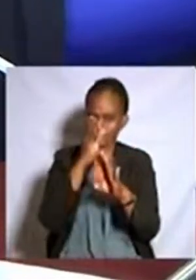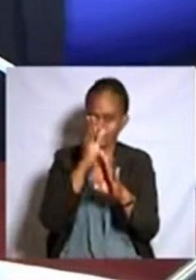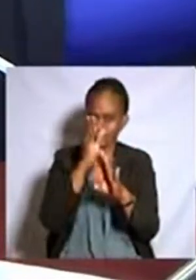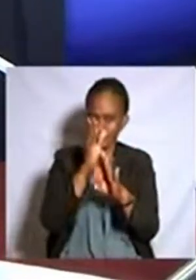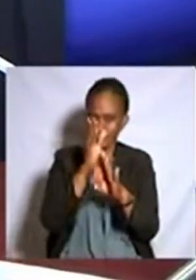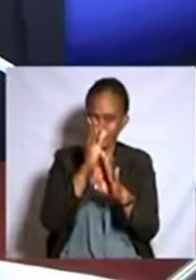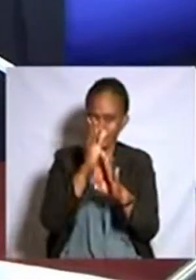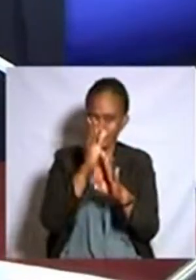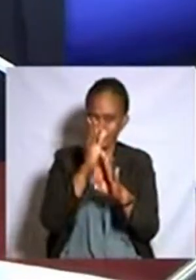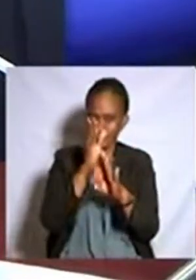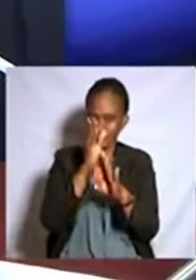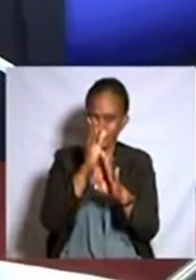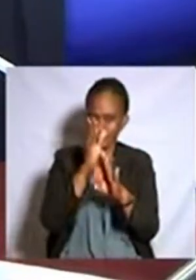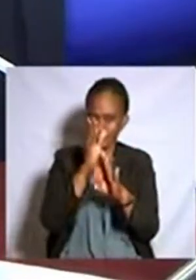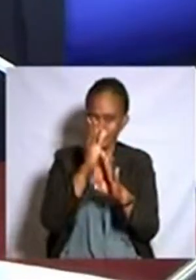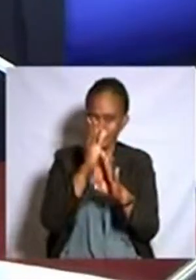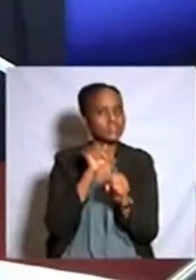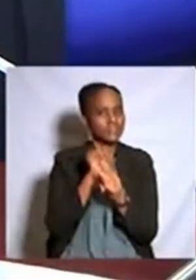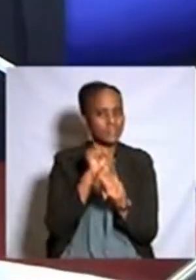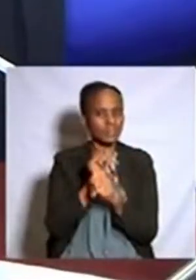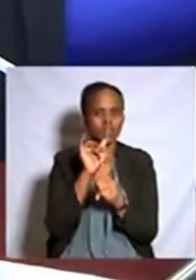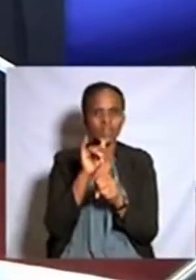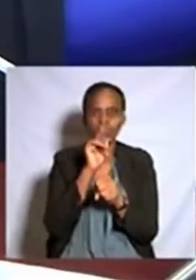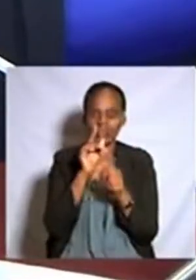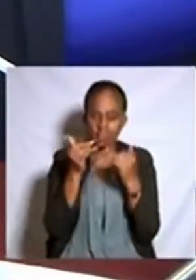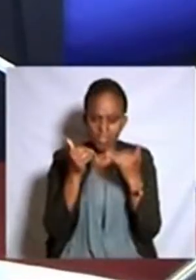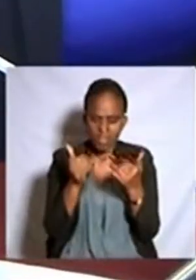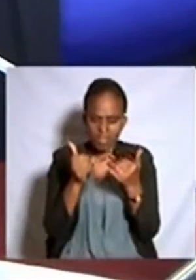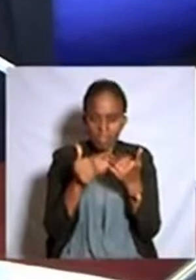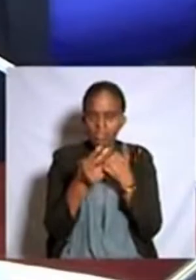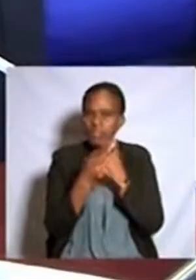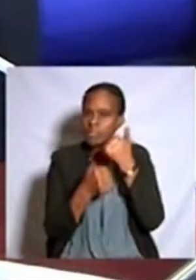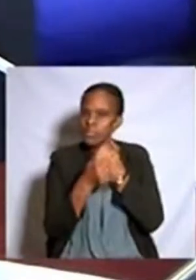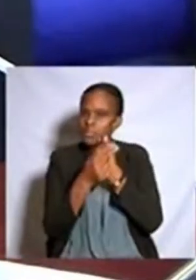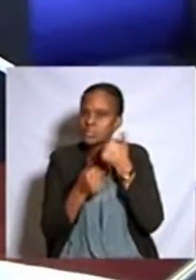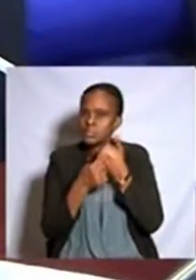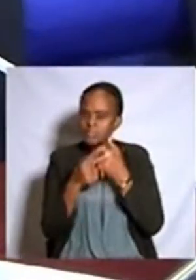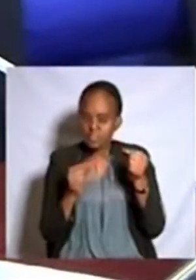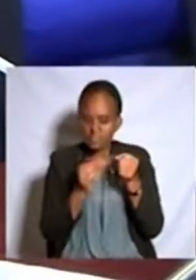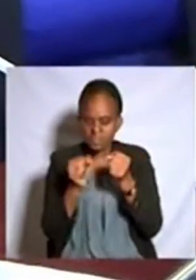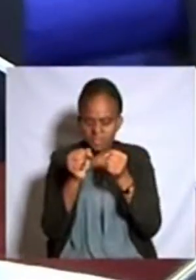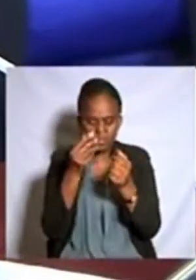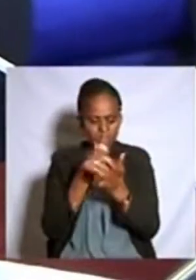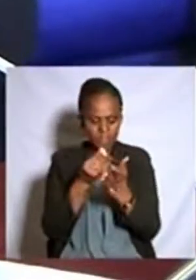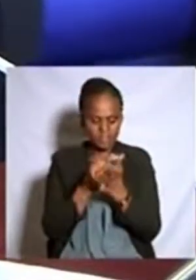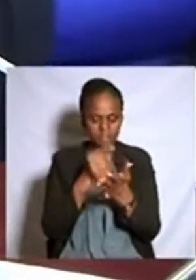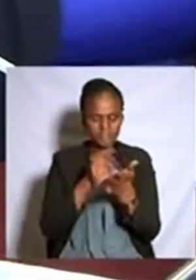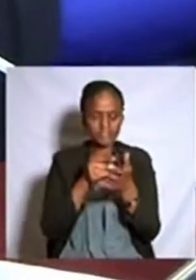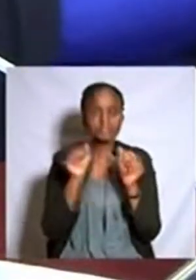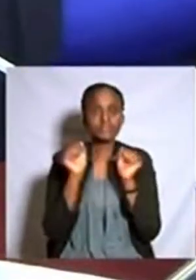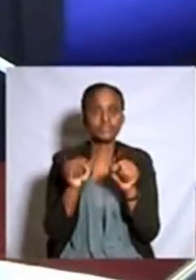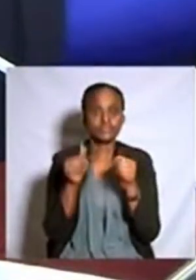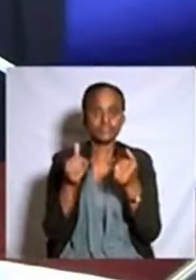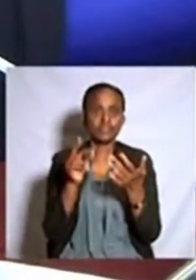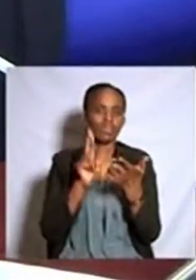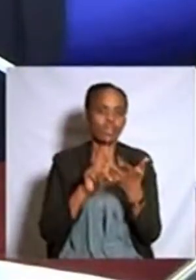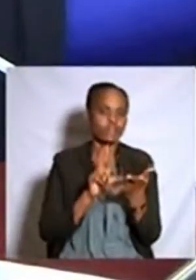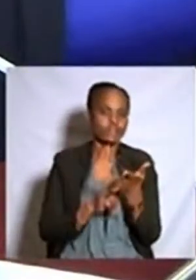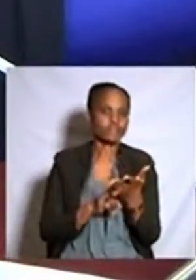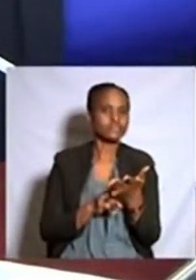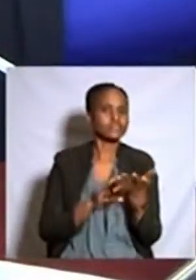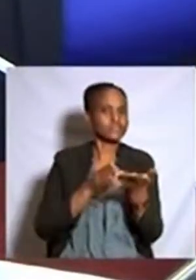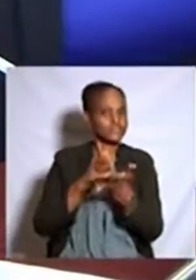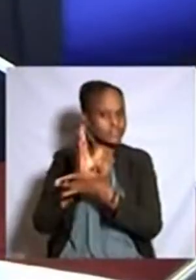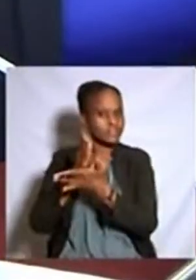4. It's worth noting that the current core banking system, Prophet, is able to record the